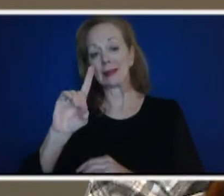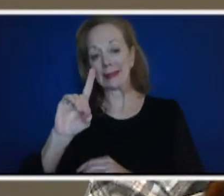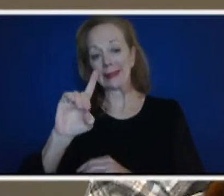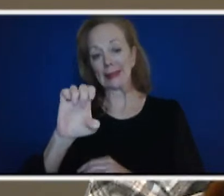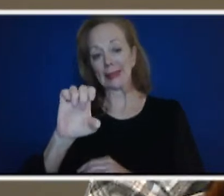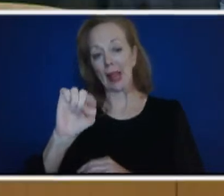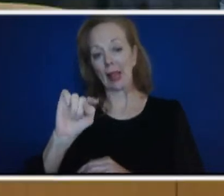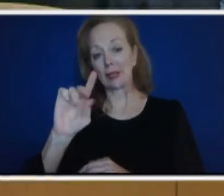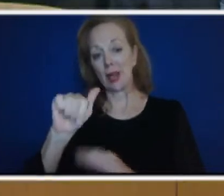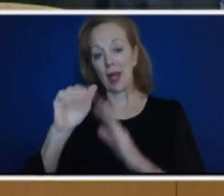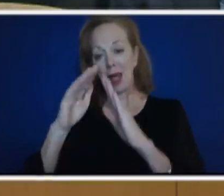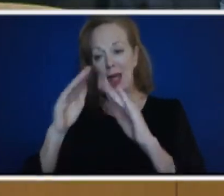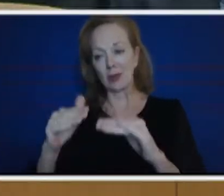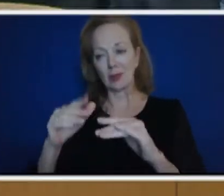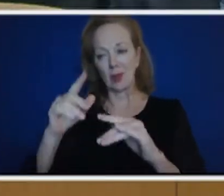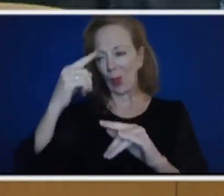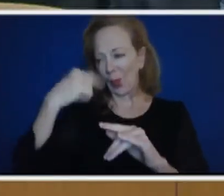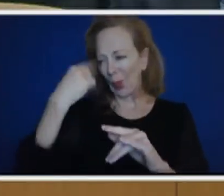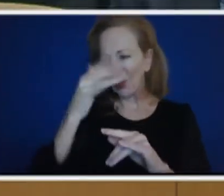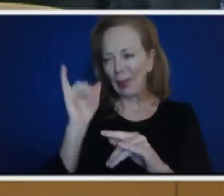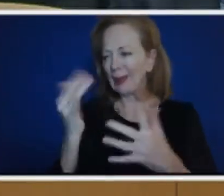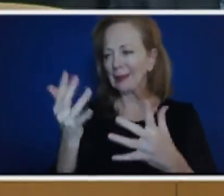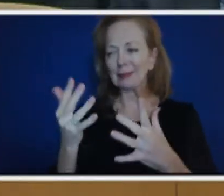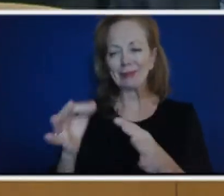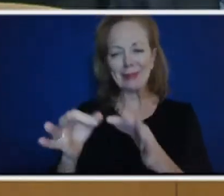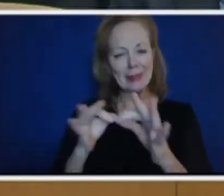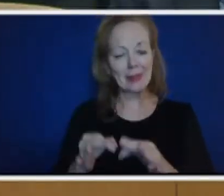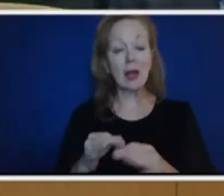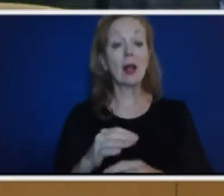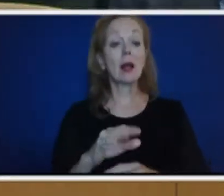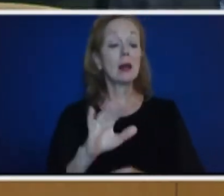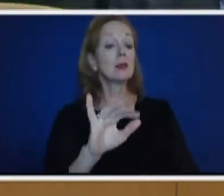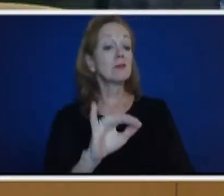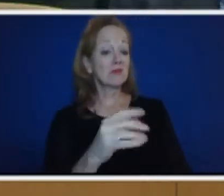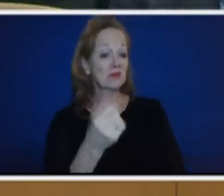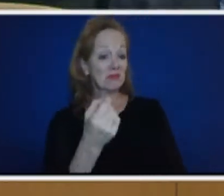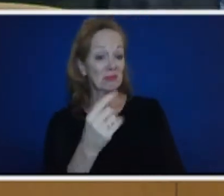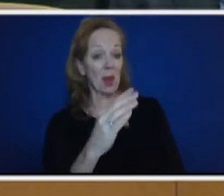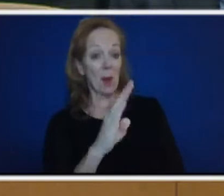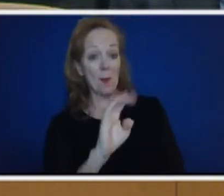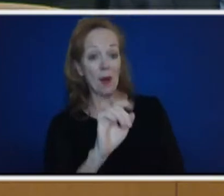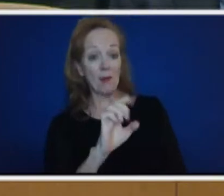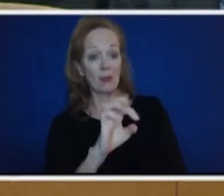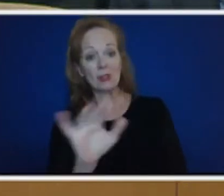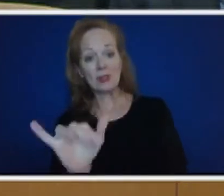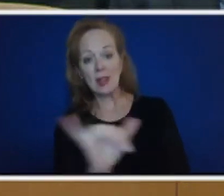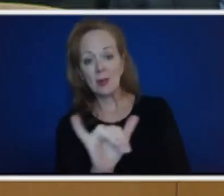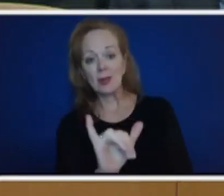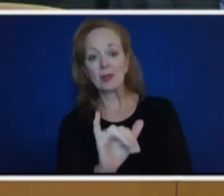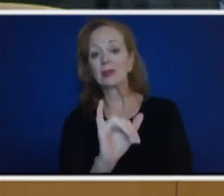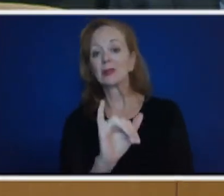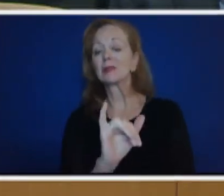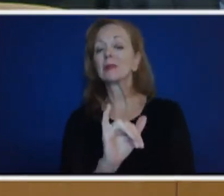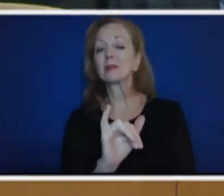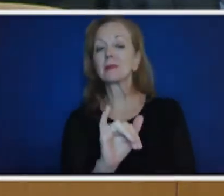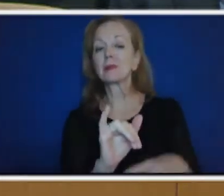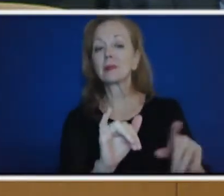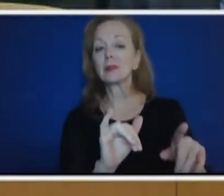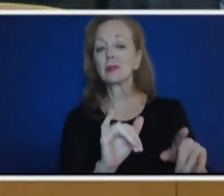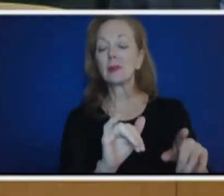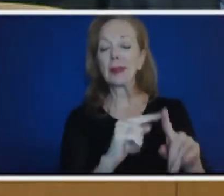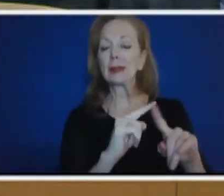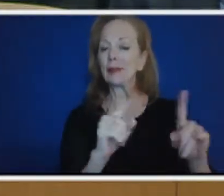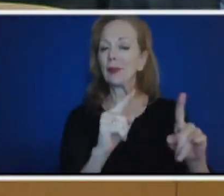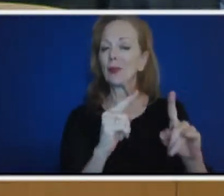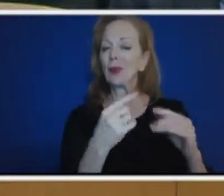site design? Well, the buffer is similar, and I think that conversation is going to be very... 23. Yeah, it'll be very different if we end up trying to create